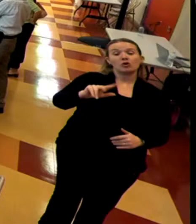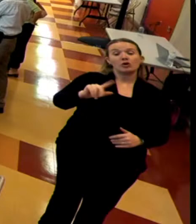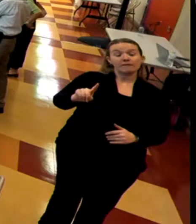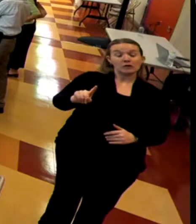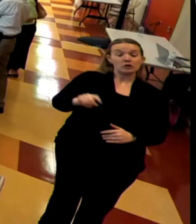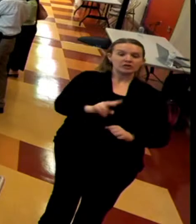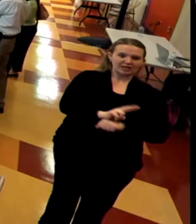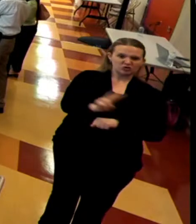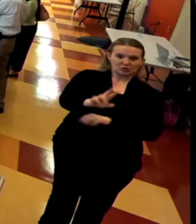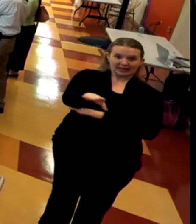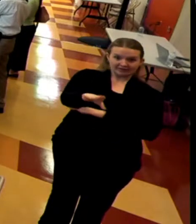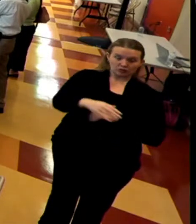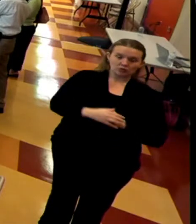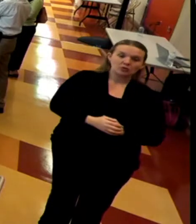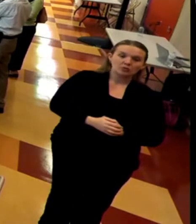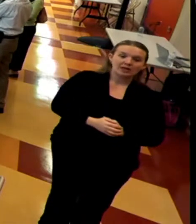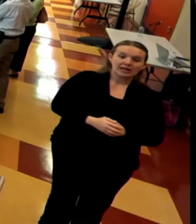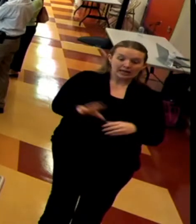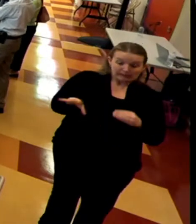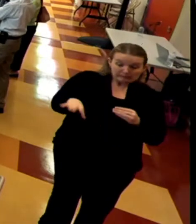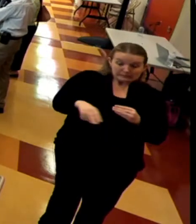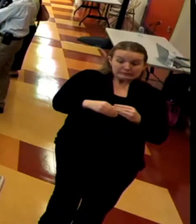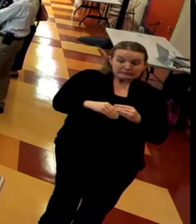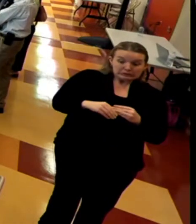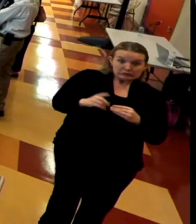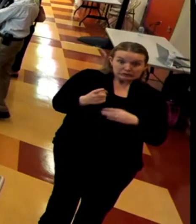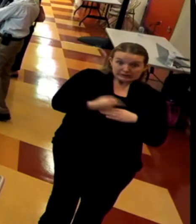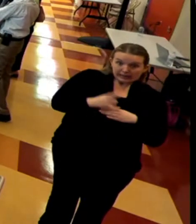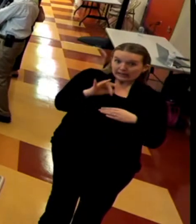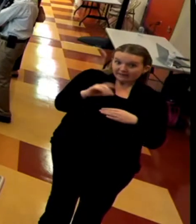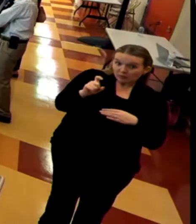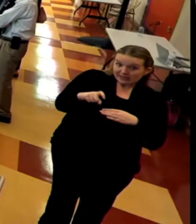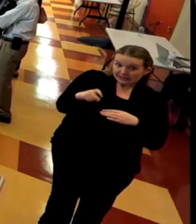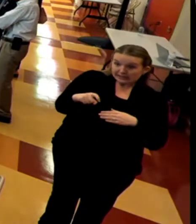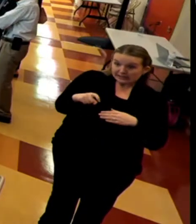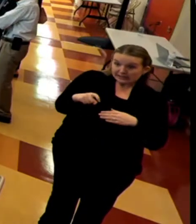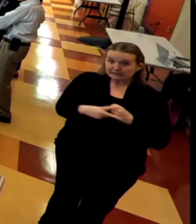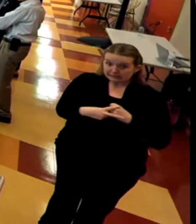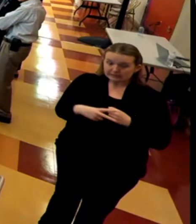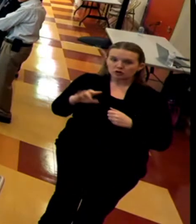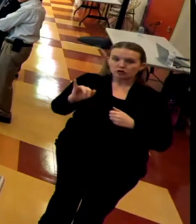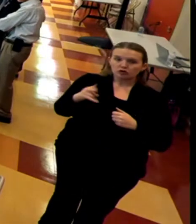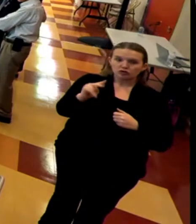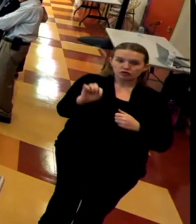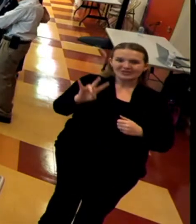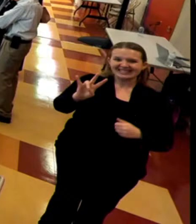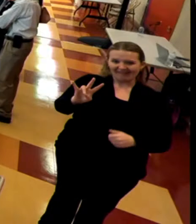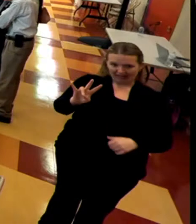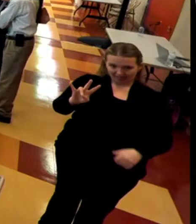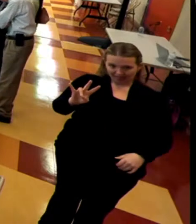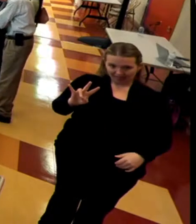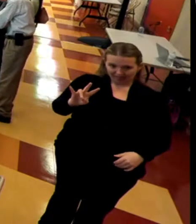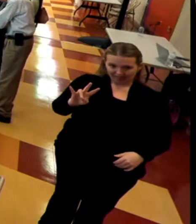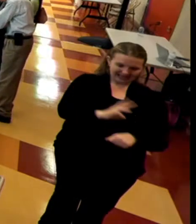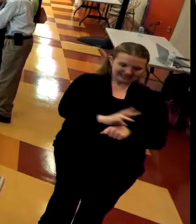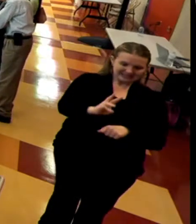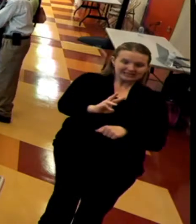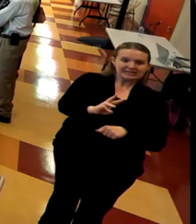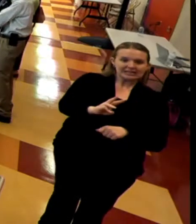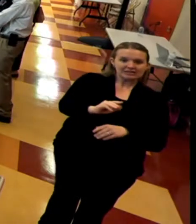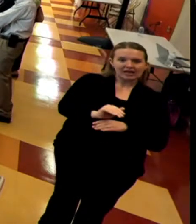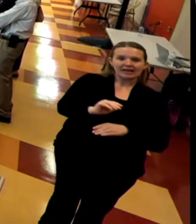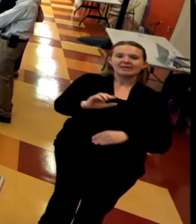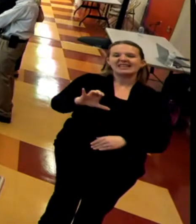p.m. Tentative extra date in case y'all need it. So keep it in your calendars is June 7th, 6 p.m. City Hall